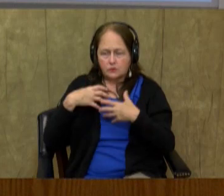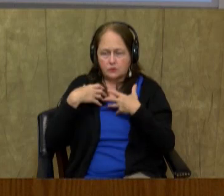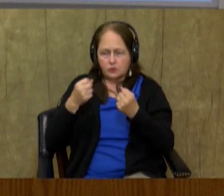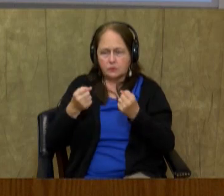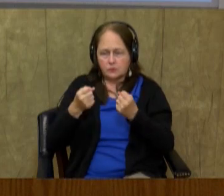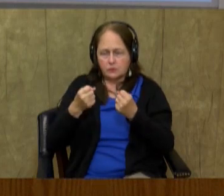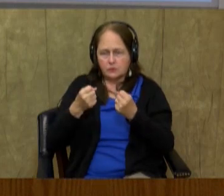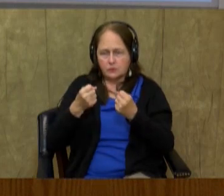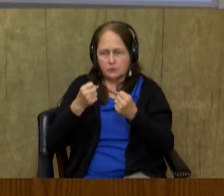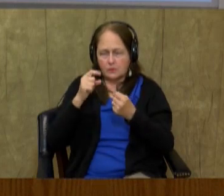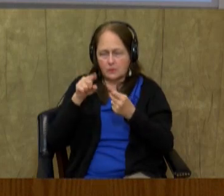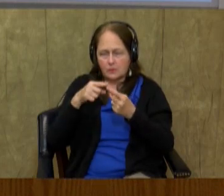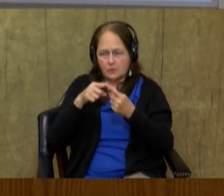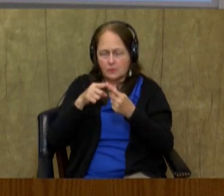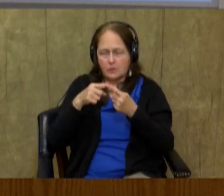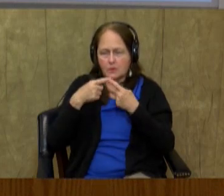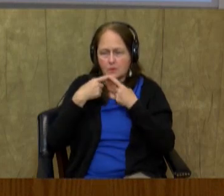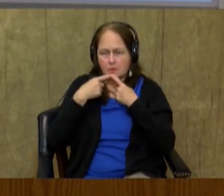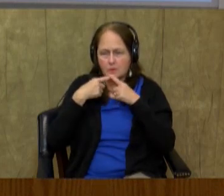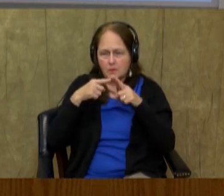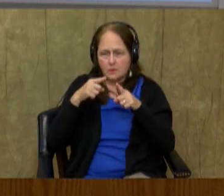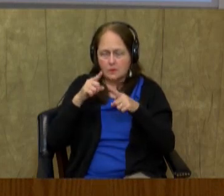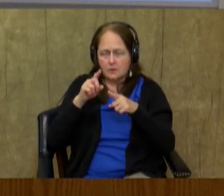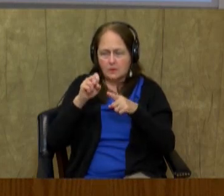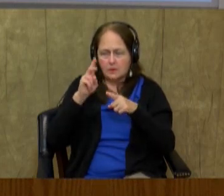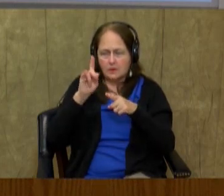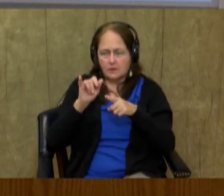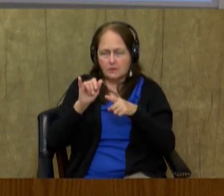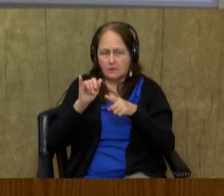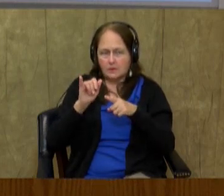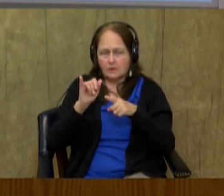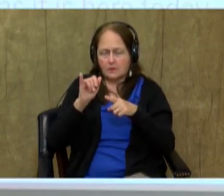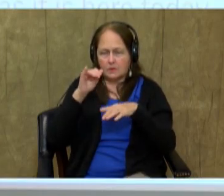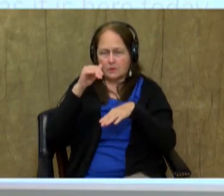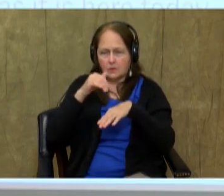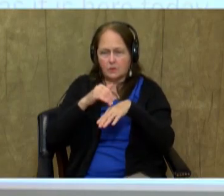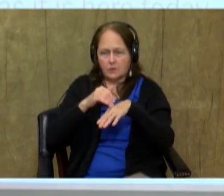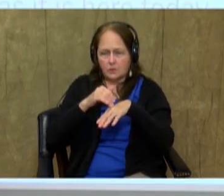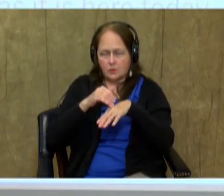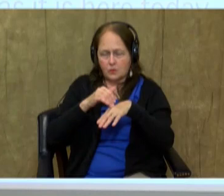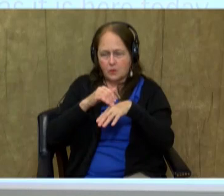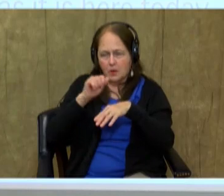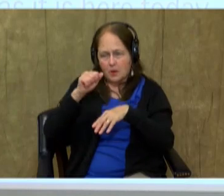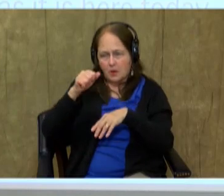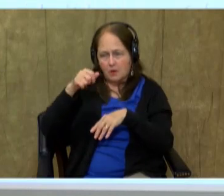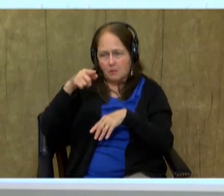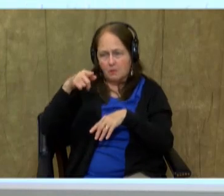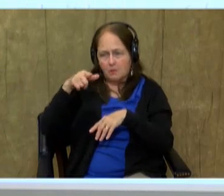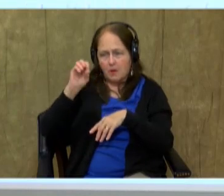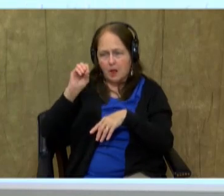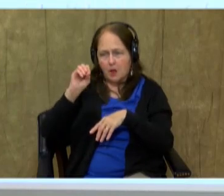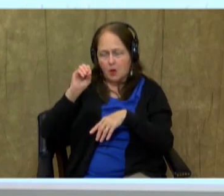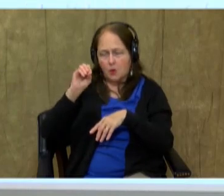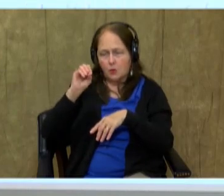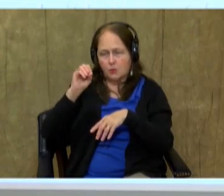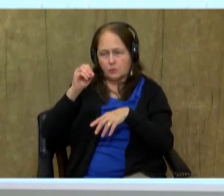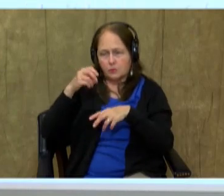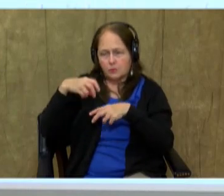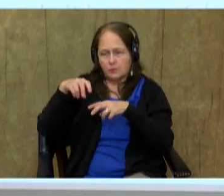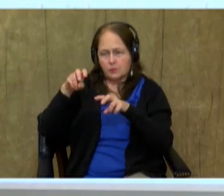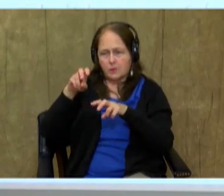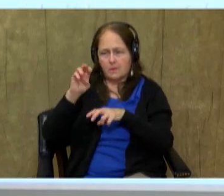bold." It was this proclamation that Kennedy that really catapulted us into the Apollo missions. So,